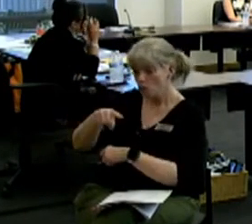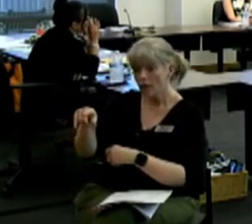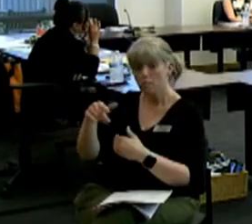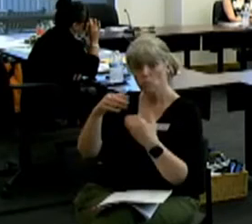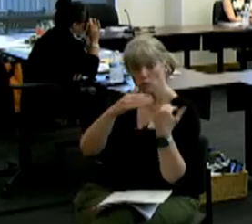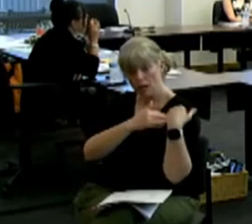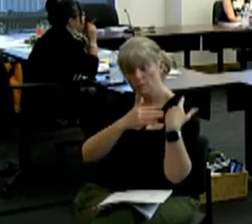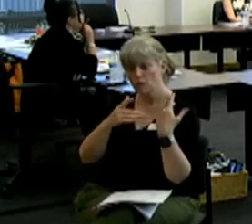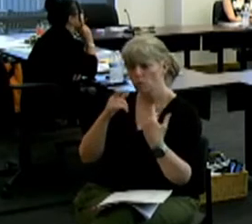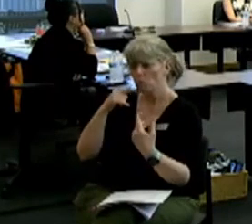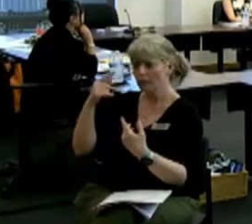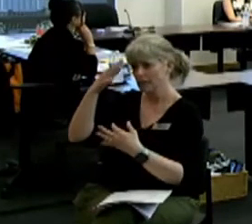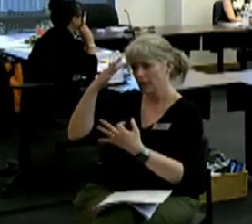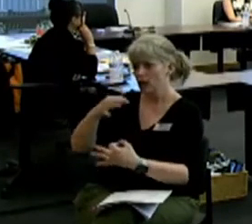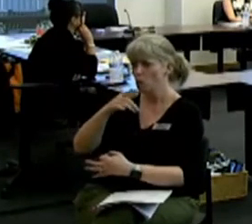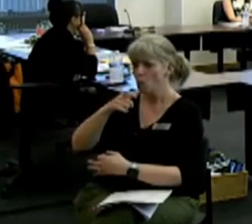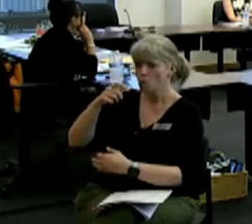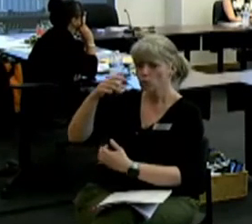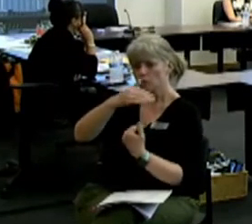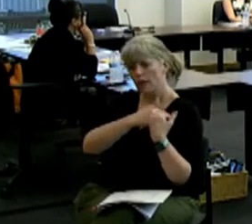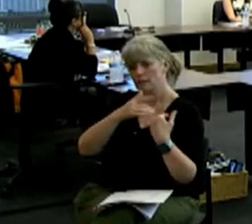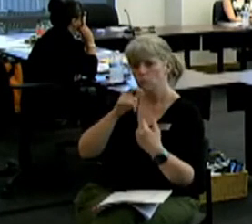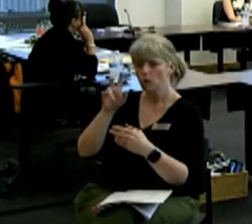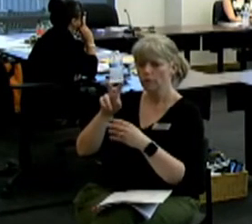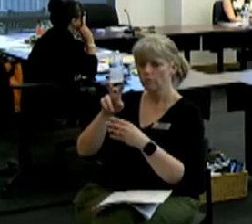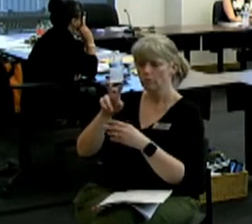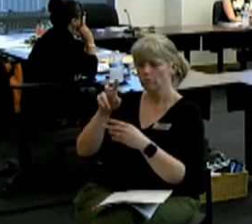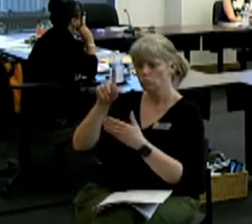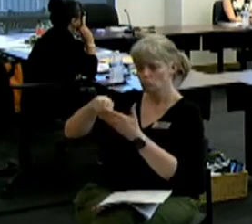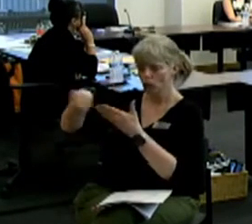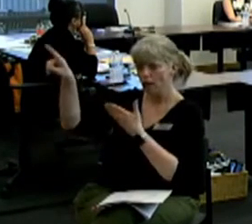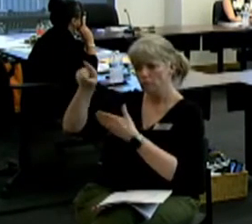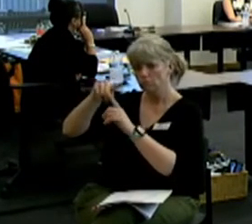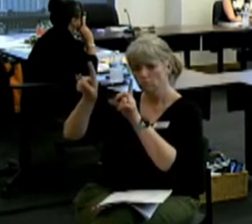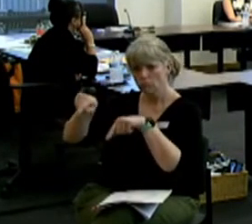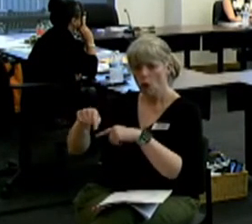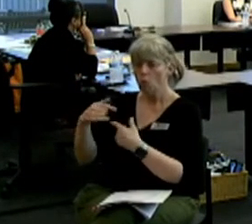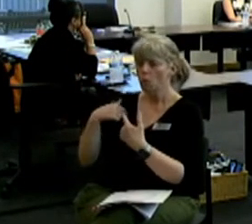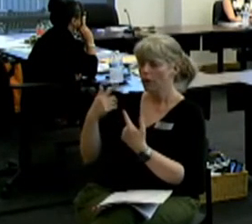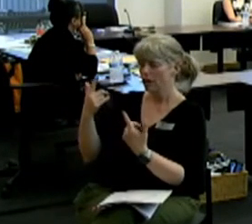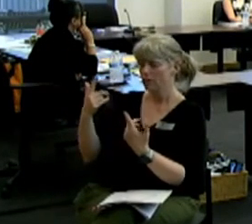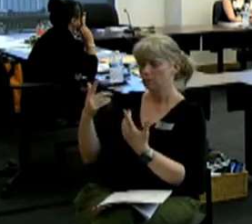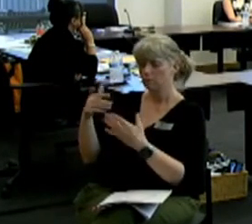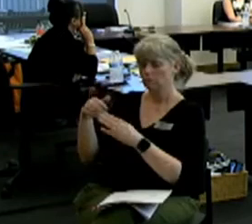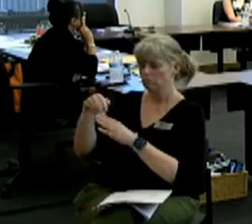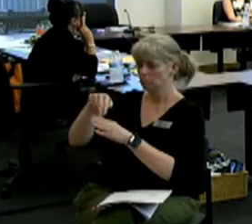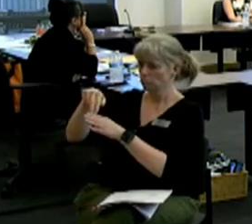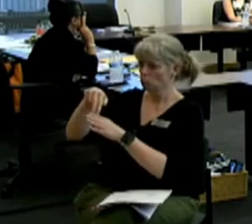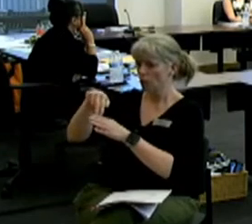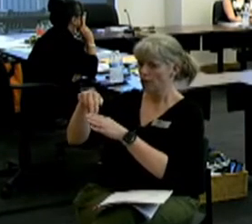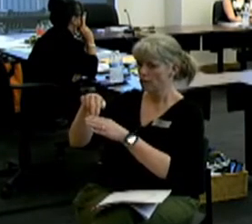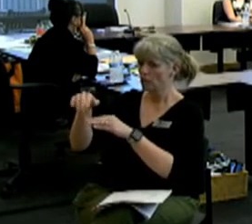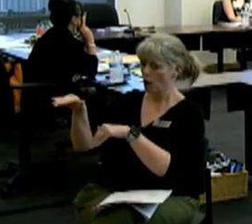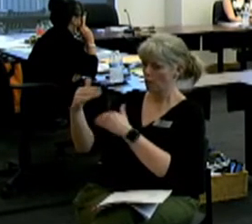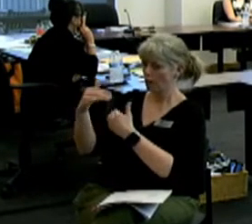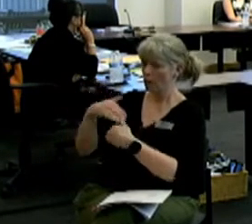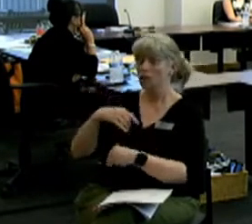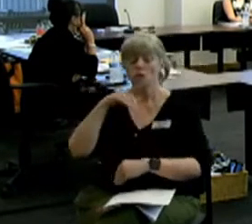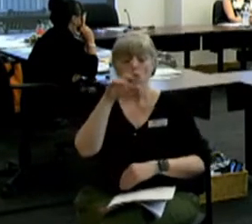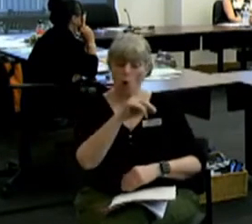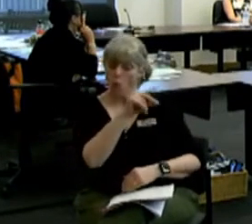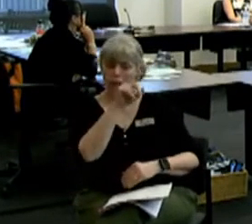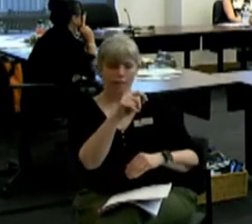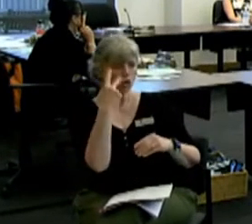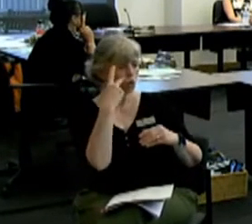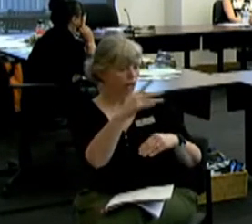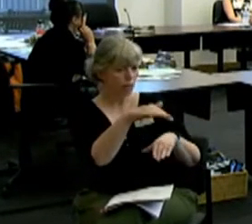leapfrogging who's responsible for signing off or checking the box, we are way beyond our boundary as trustees. No, we have to look at the budget and